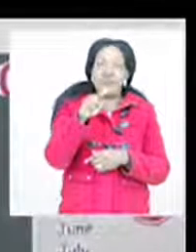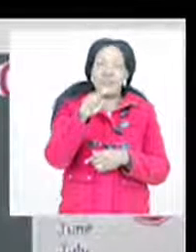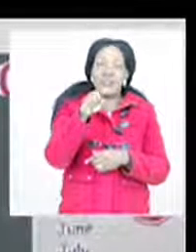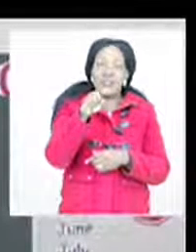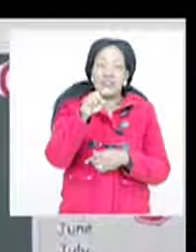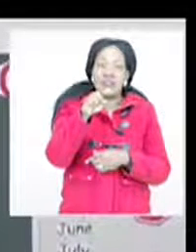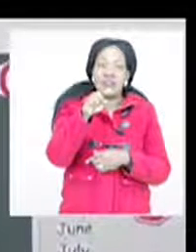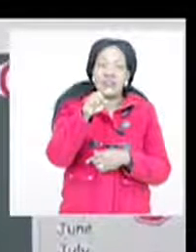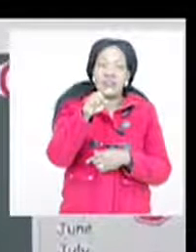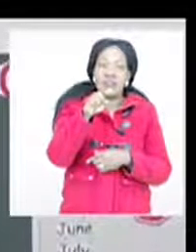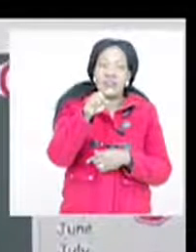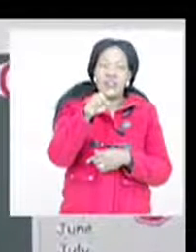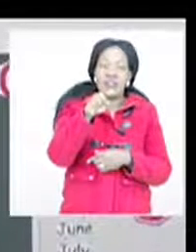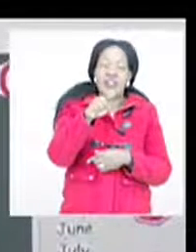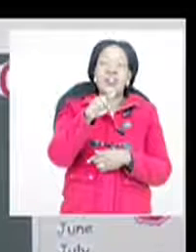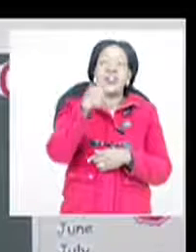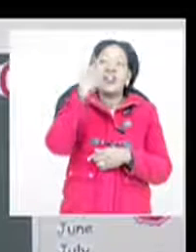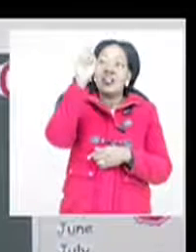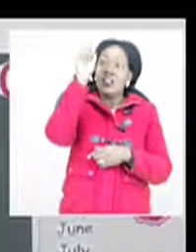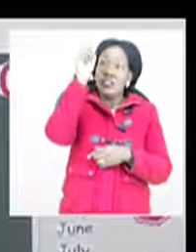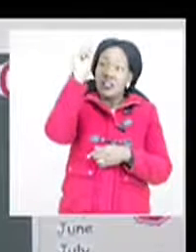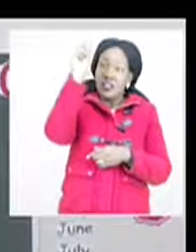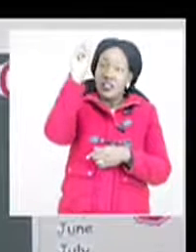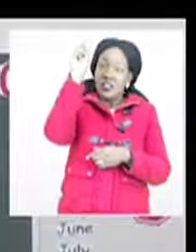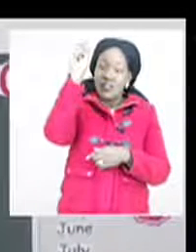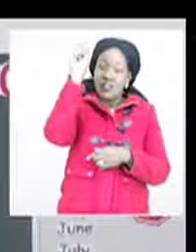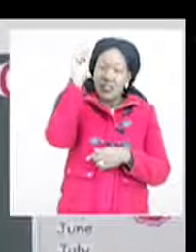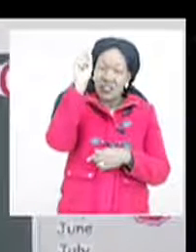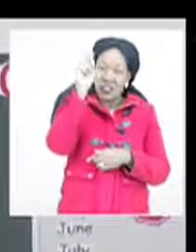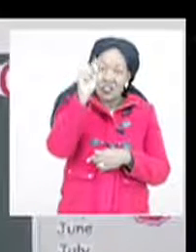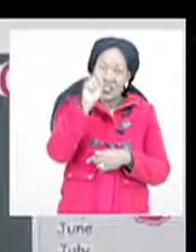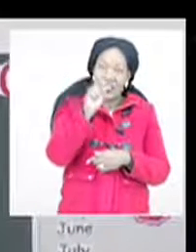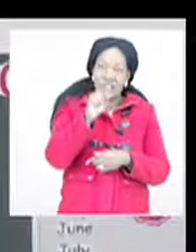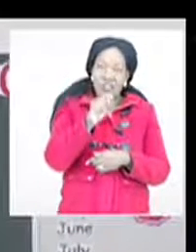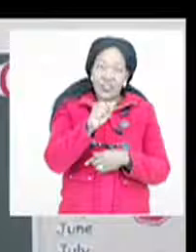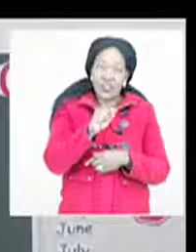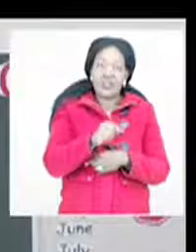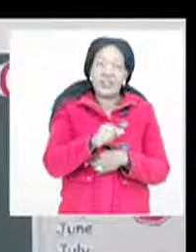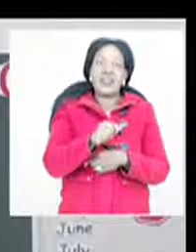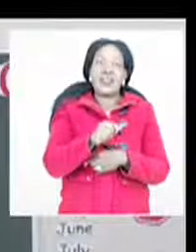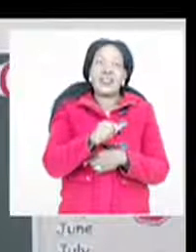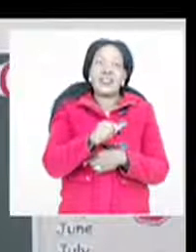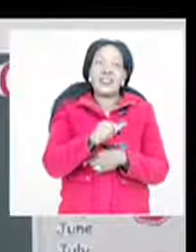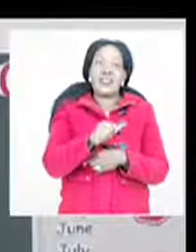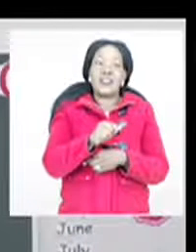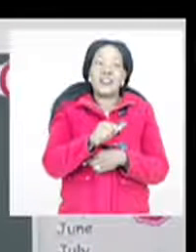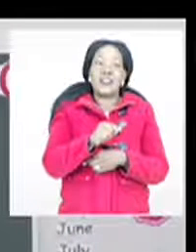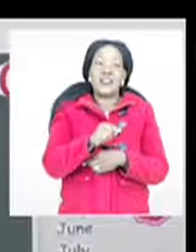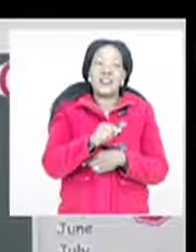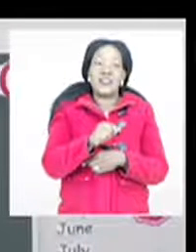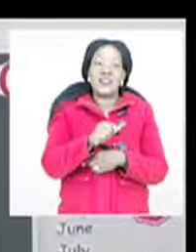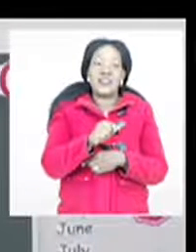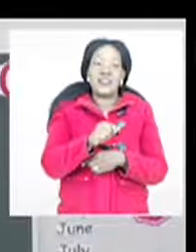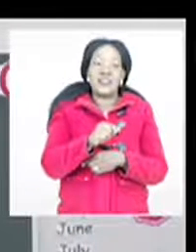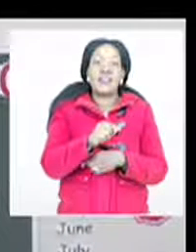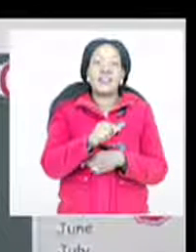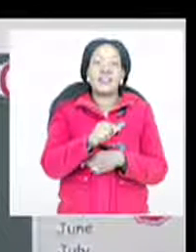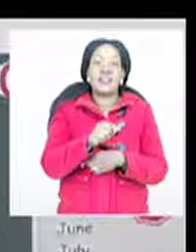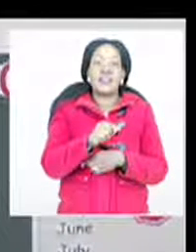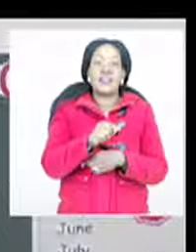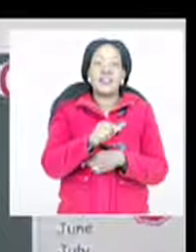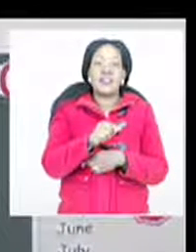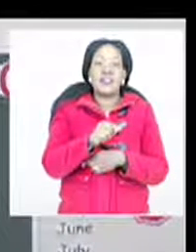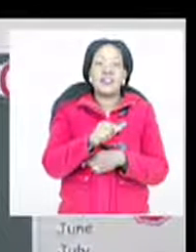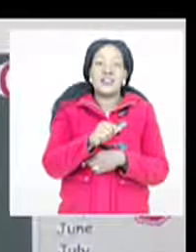stop. And then you lift up your pencil and you start on the other side and you move straight down, tracing